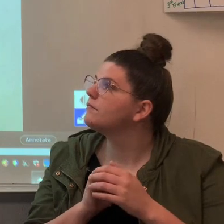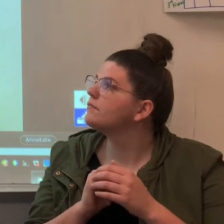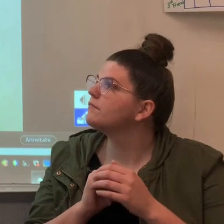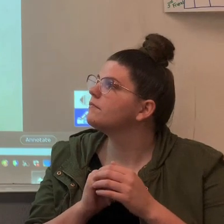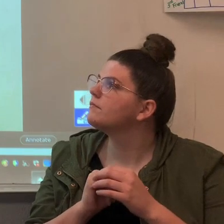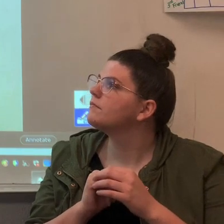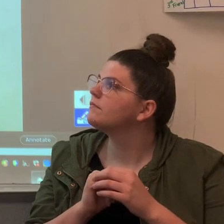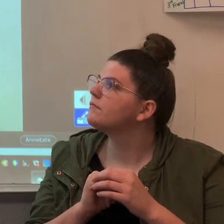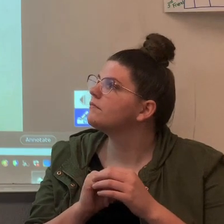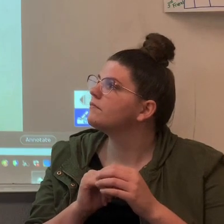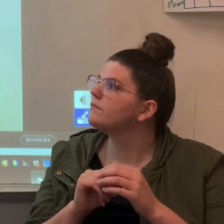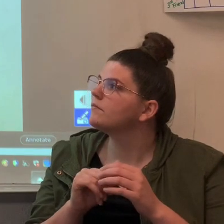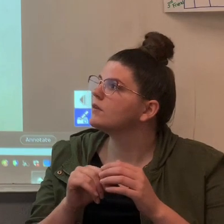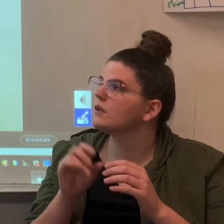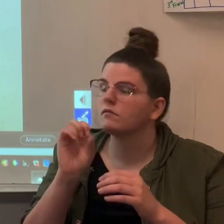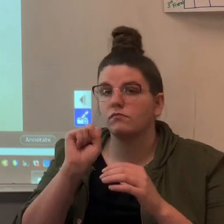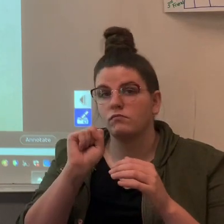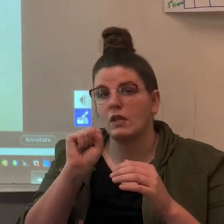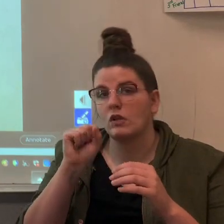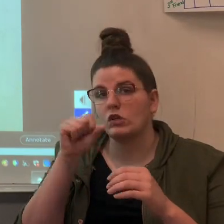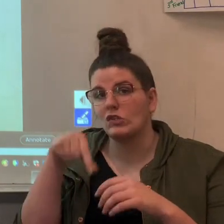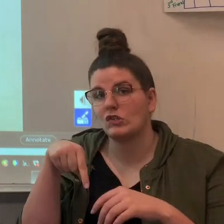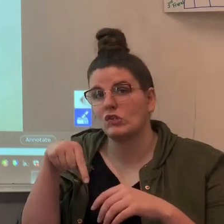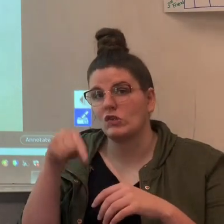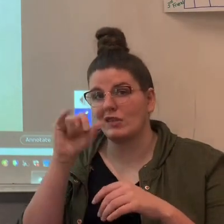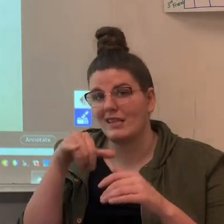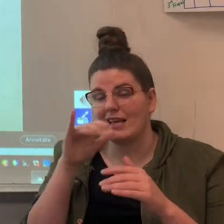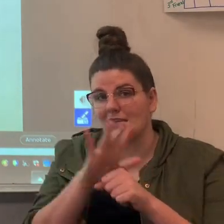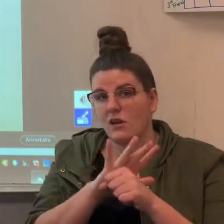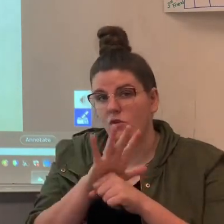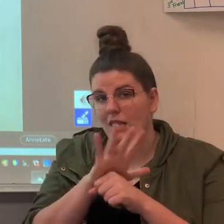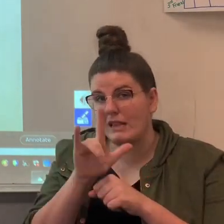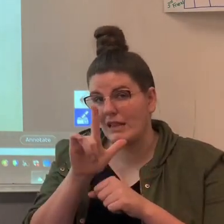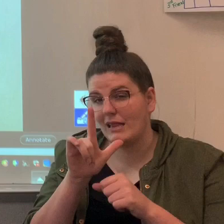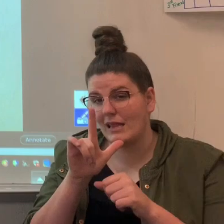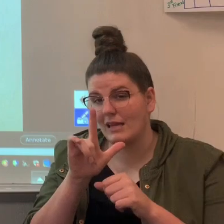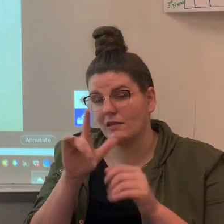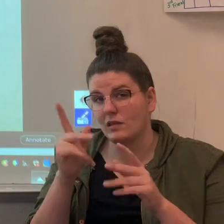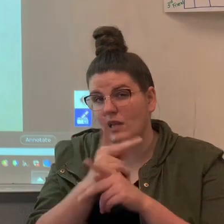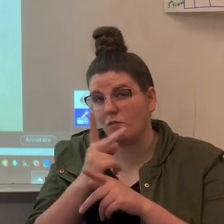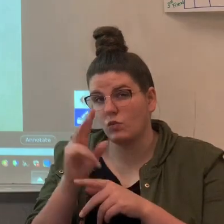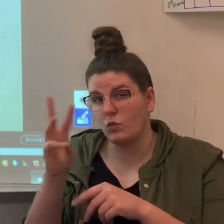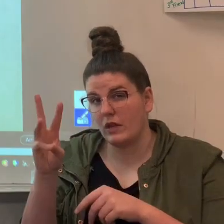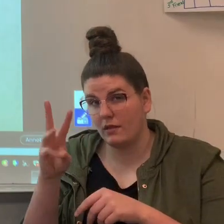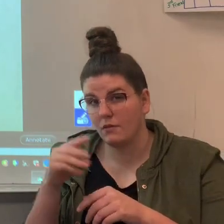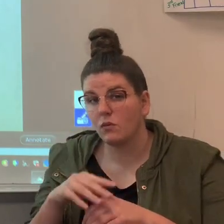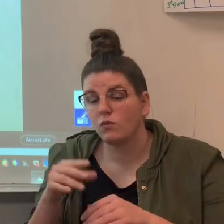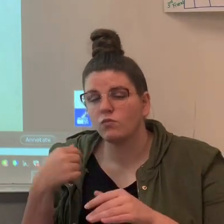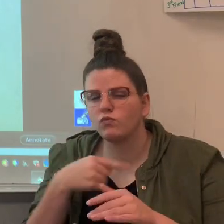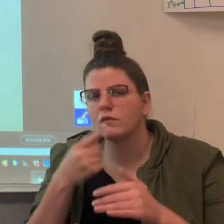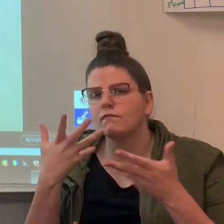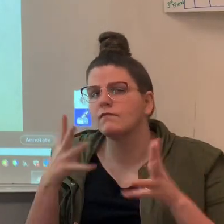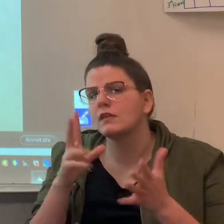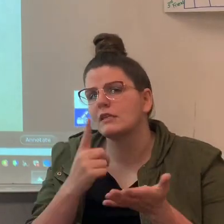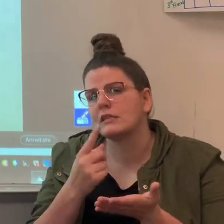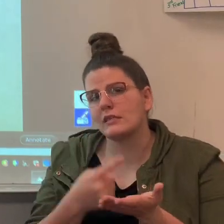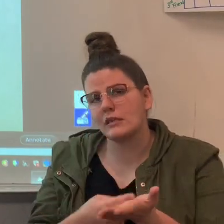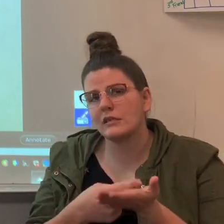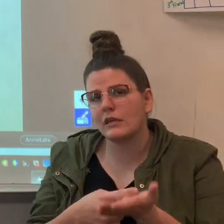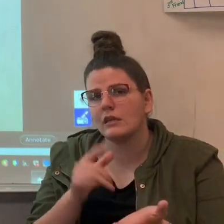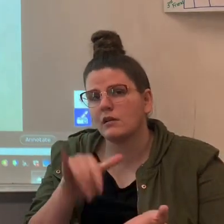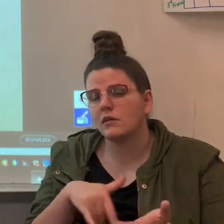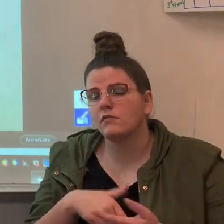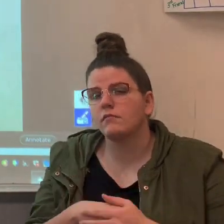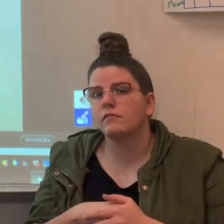square. Okay, because it is area, length times width. We've talked about that. All right, number 2, which expression can